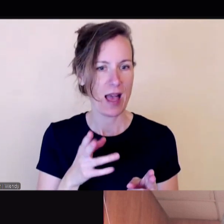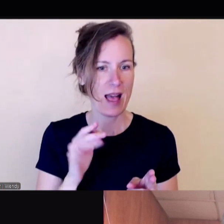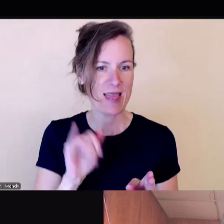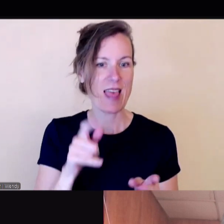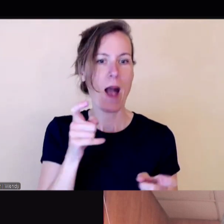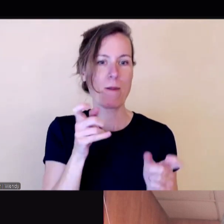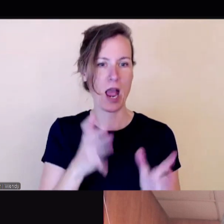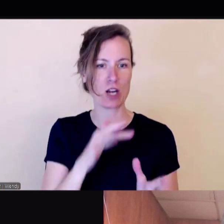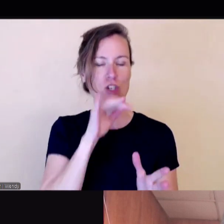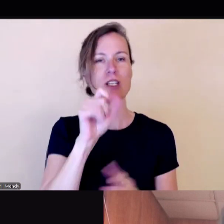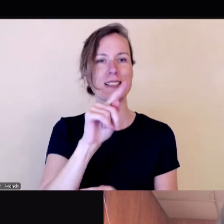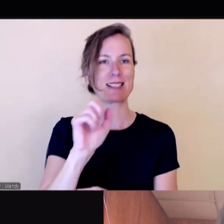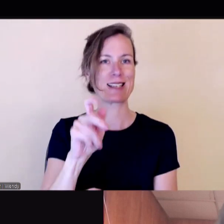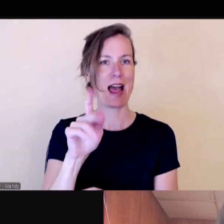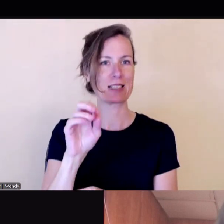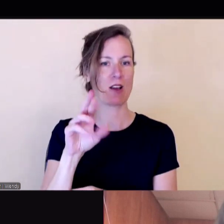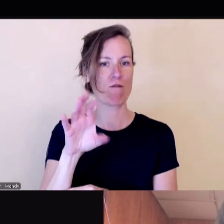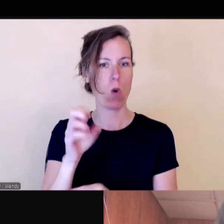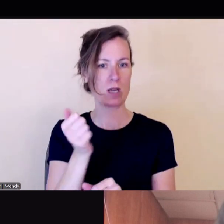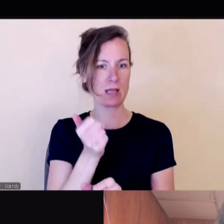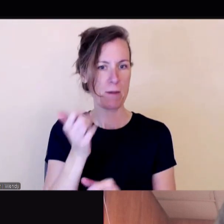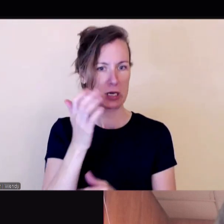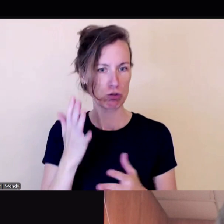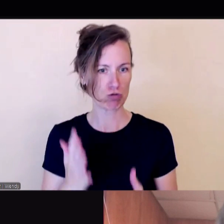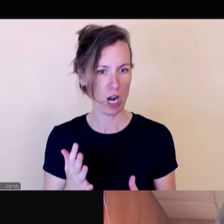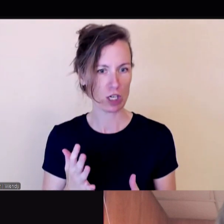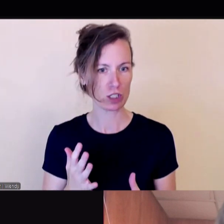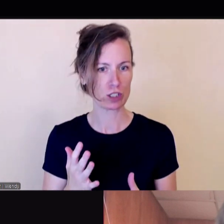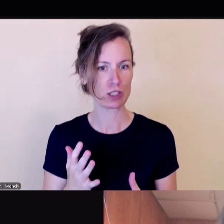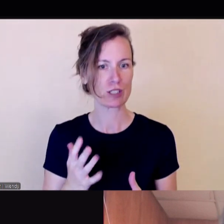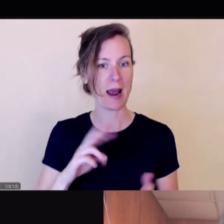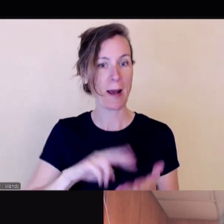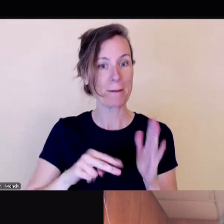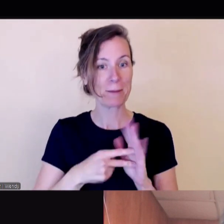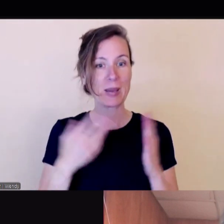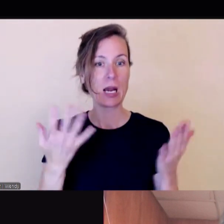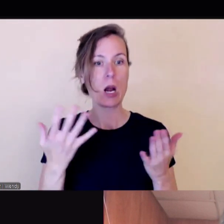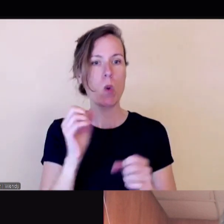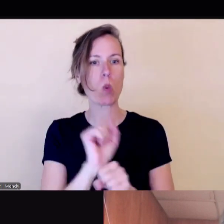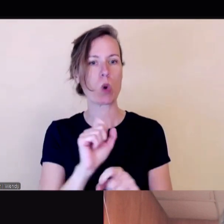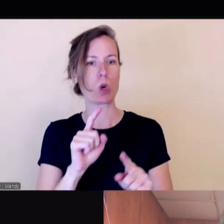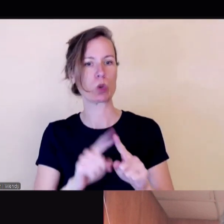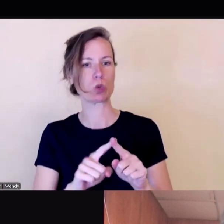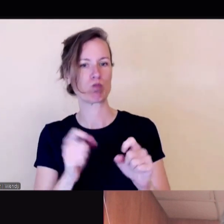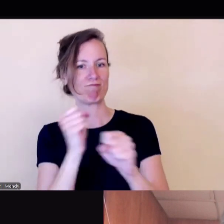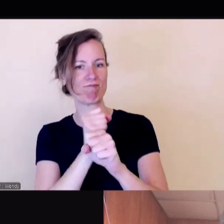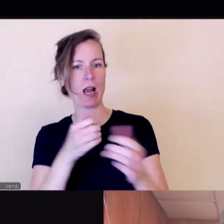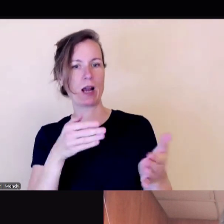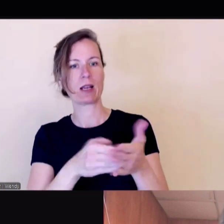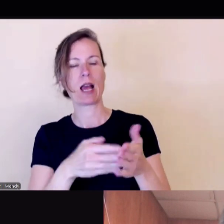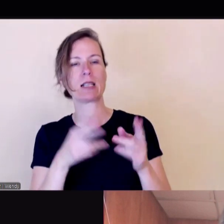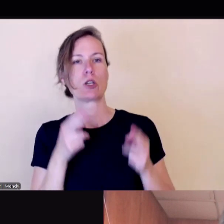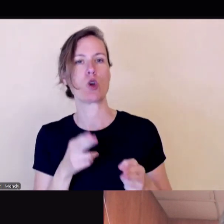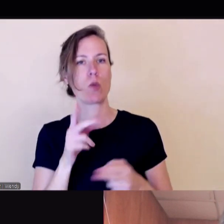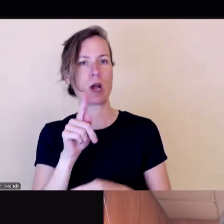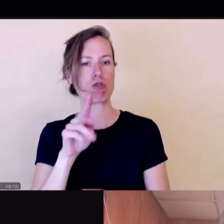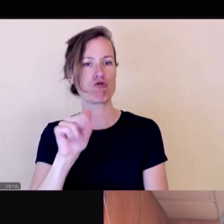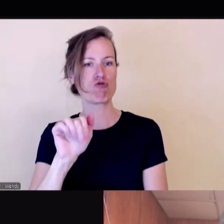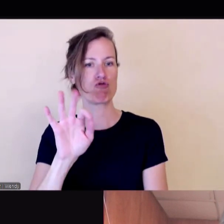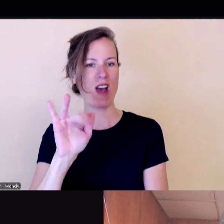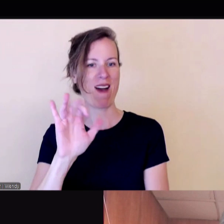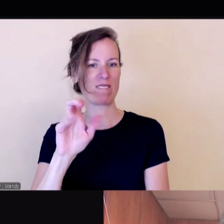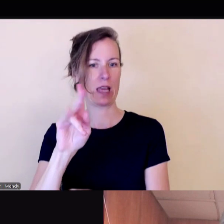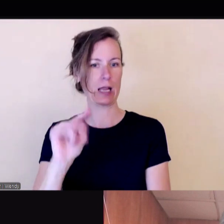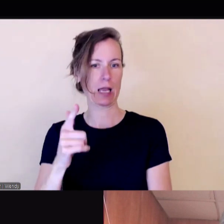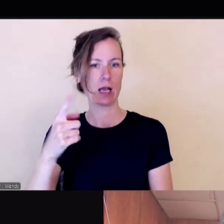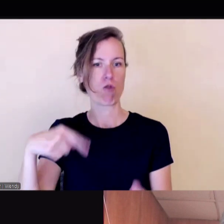Human Trafficking Task Force has about 240 different member agencies now, from police to direct service